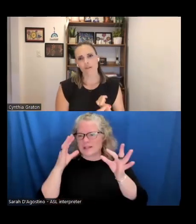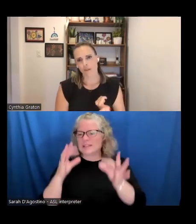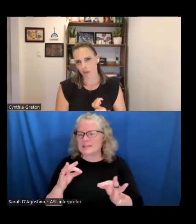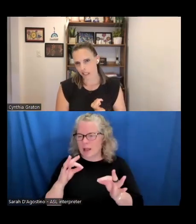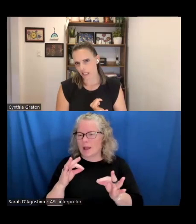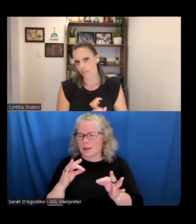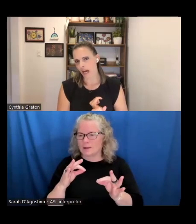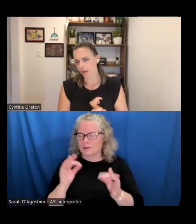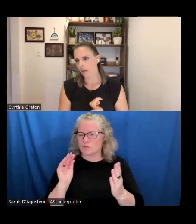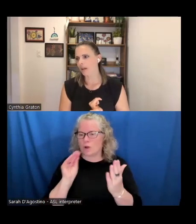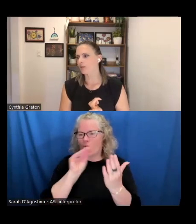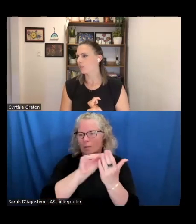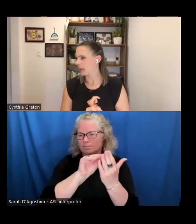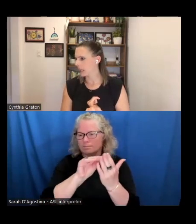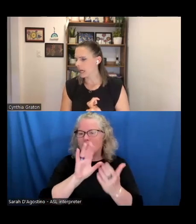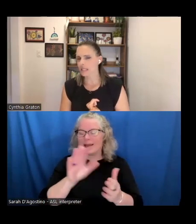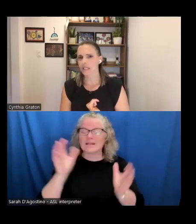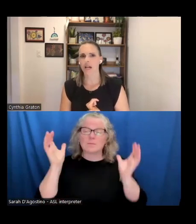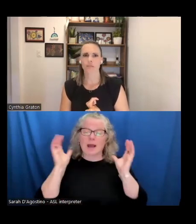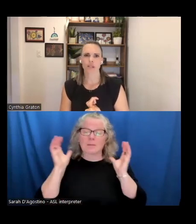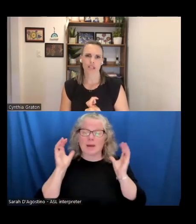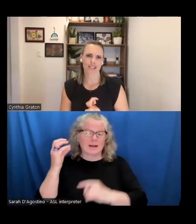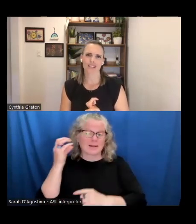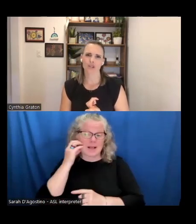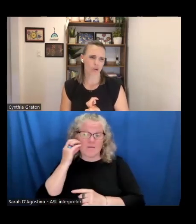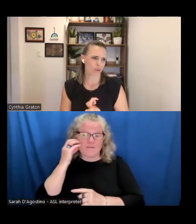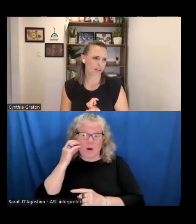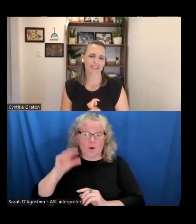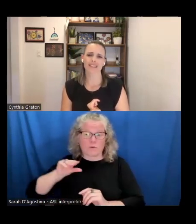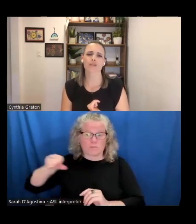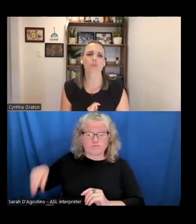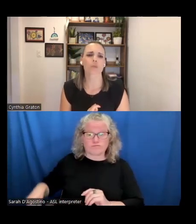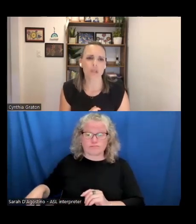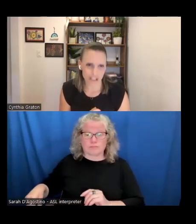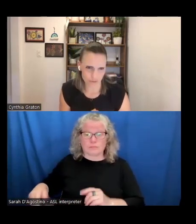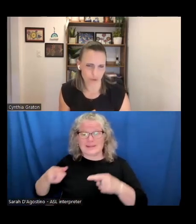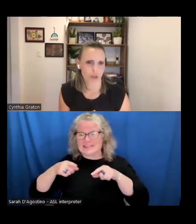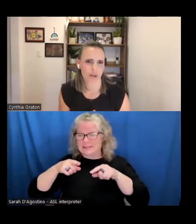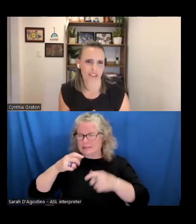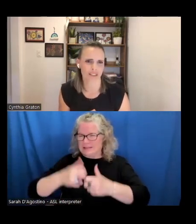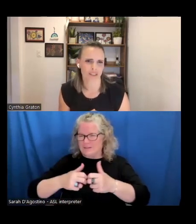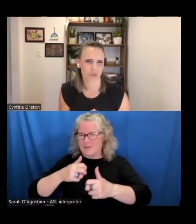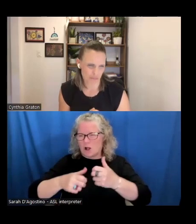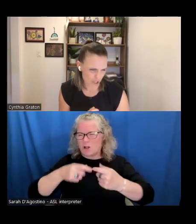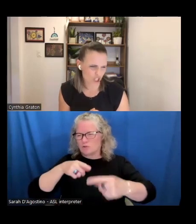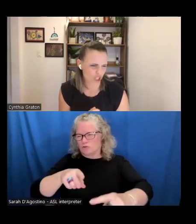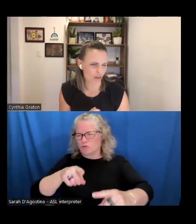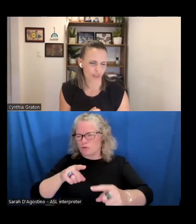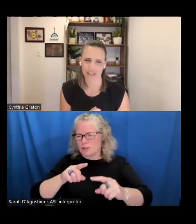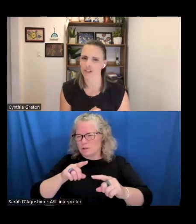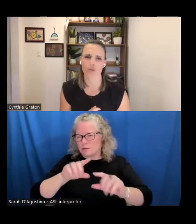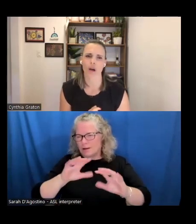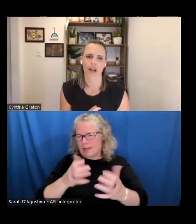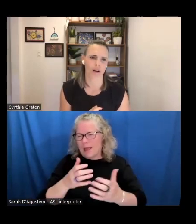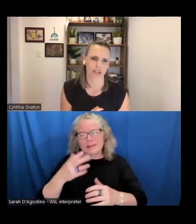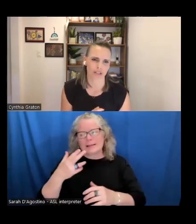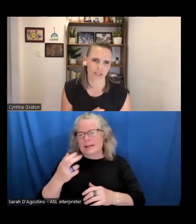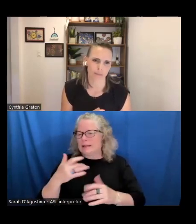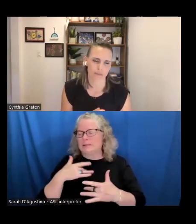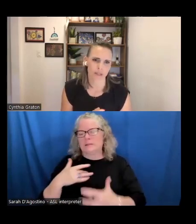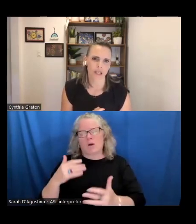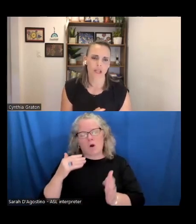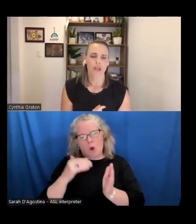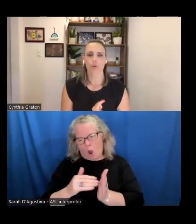his cell phone in his backpack during class time because, you know what, it's really frequent. We must solve that. It's a